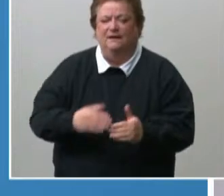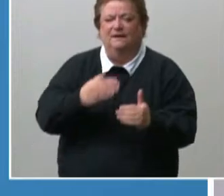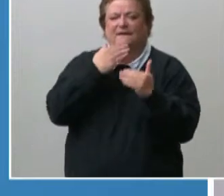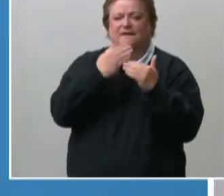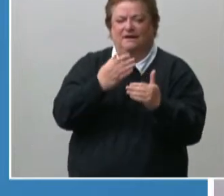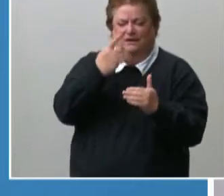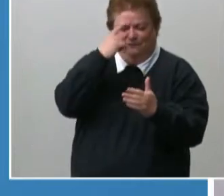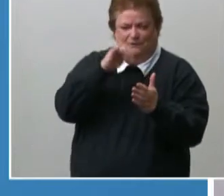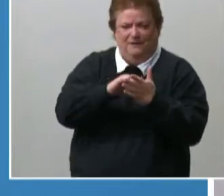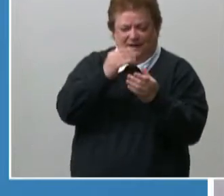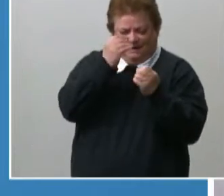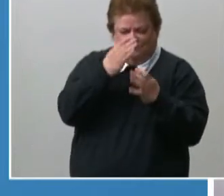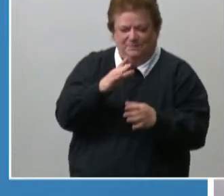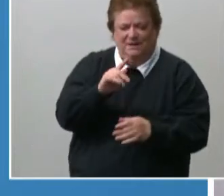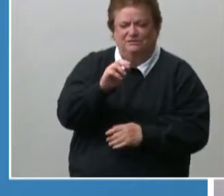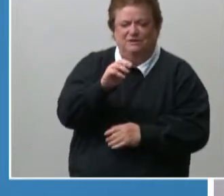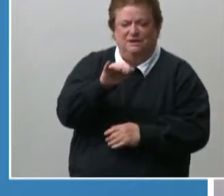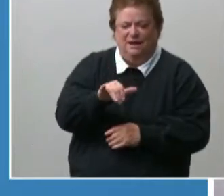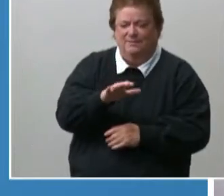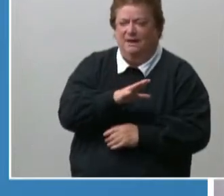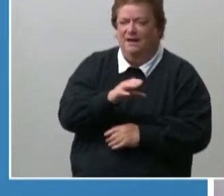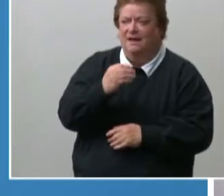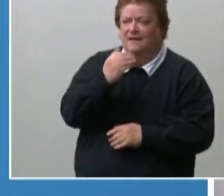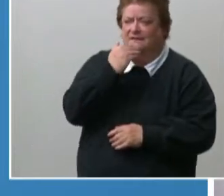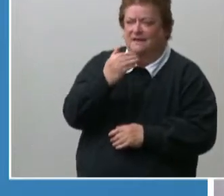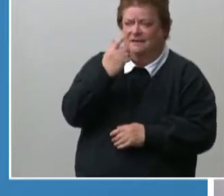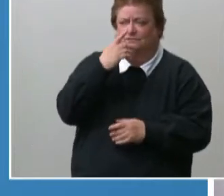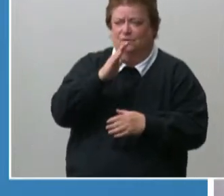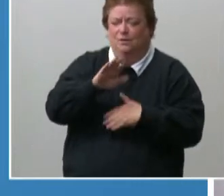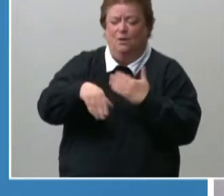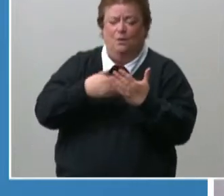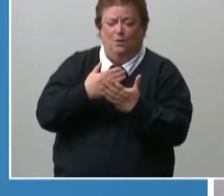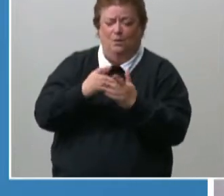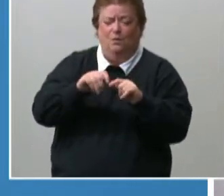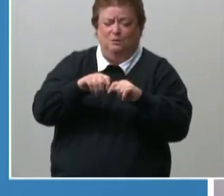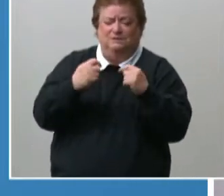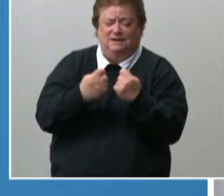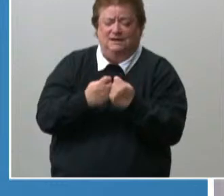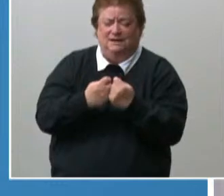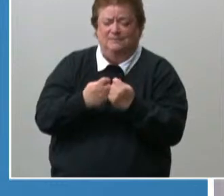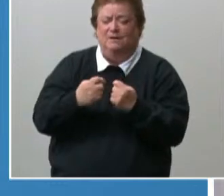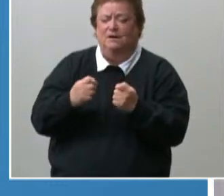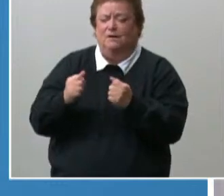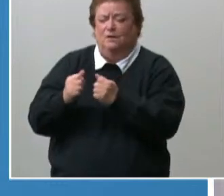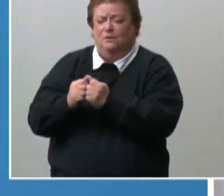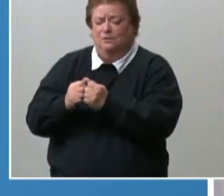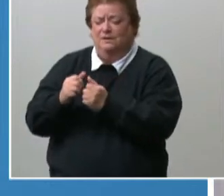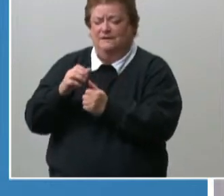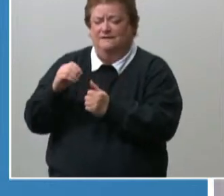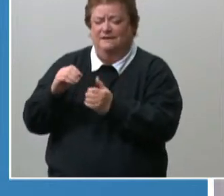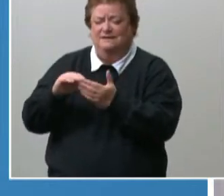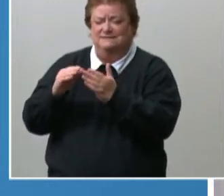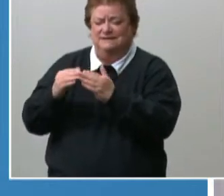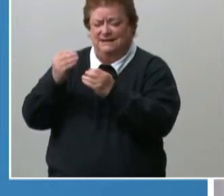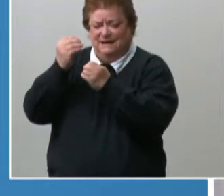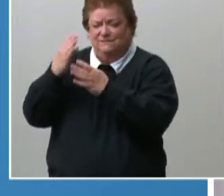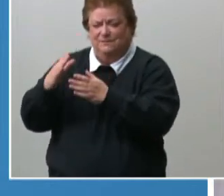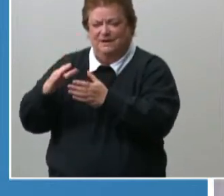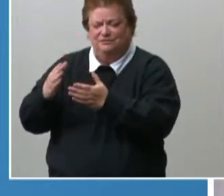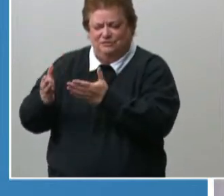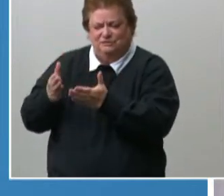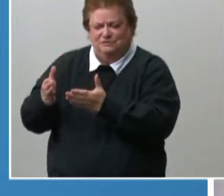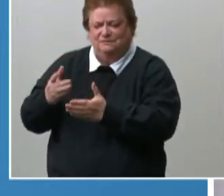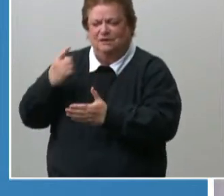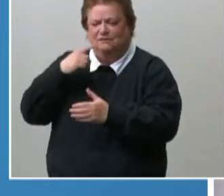Thank you for that information, Tommy, and thanks to the entire epidemiology team along with City Information Services for